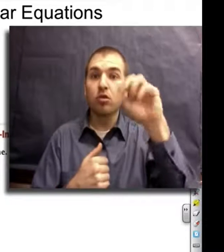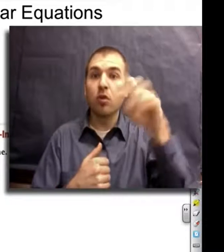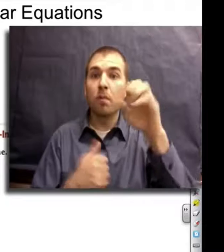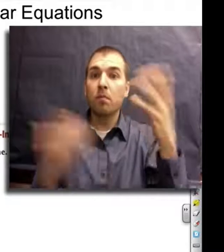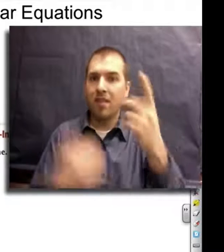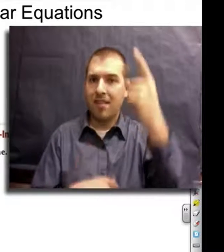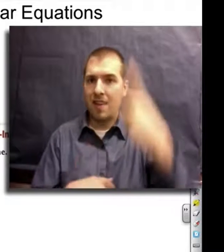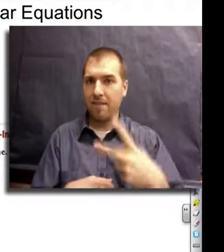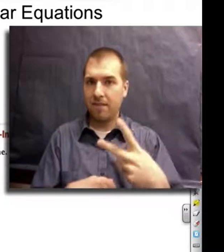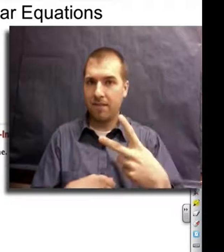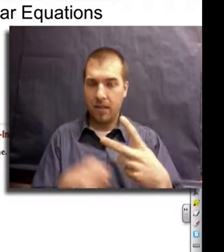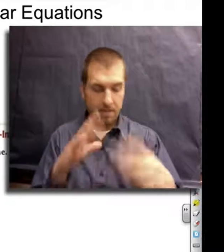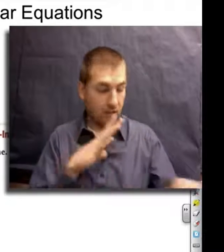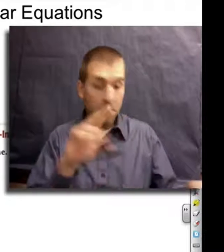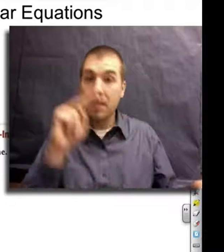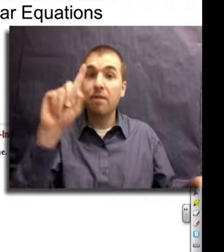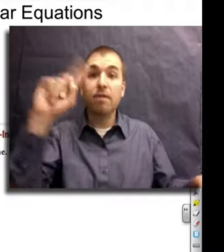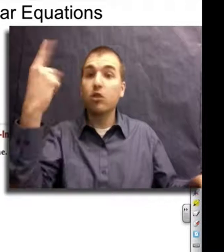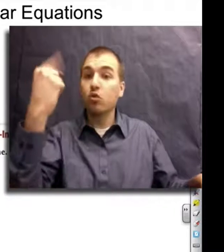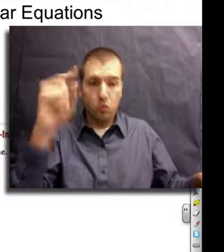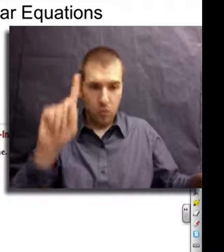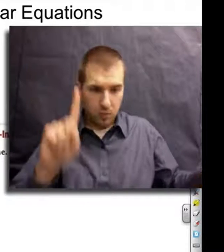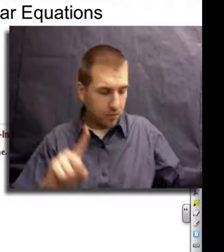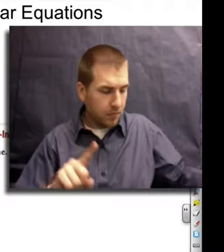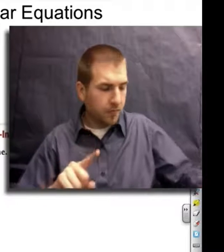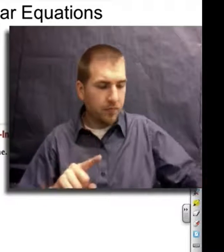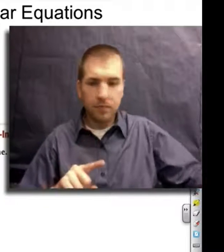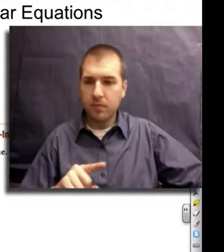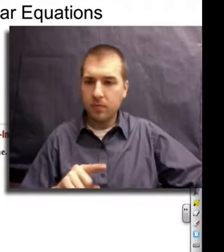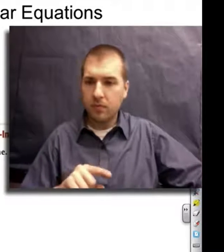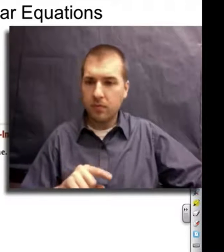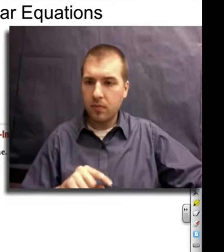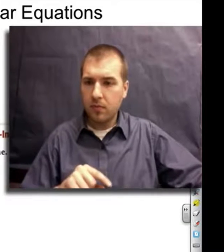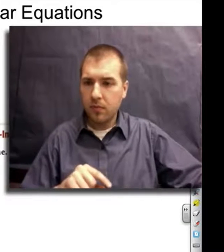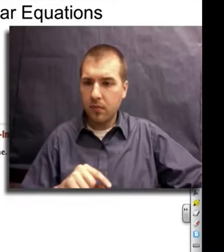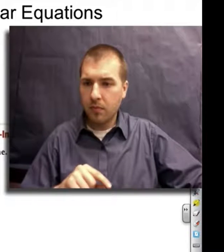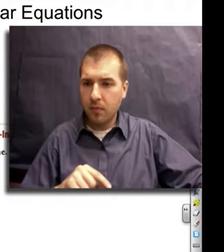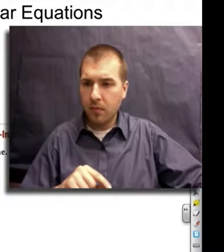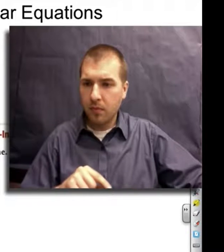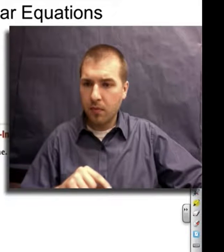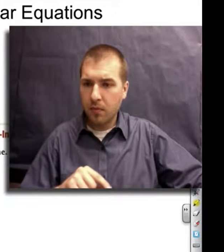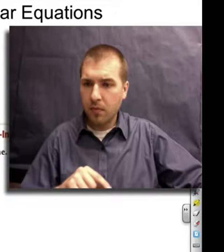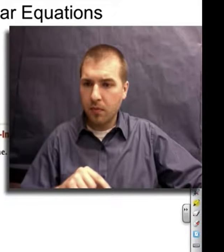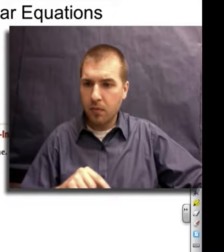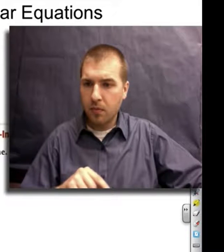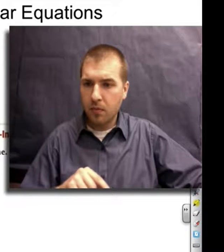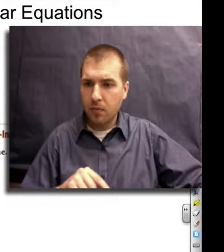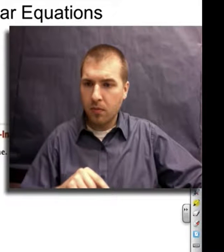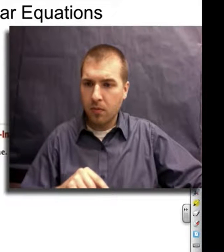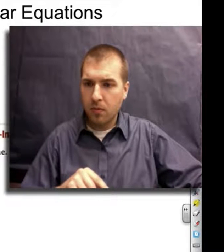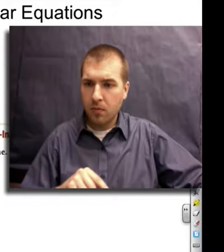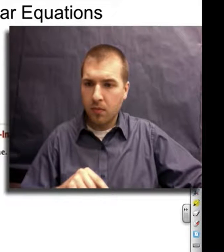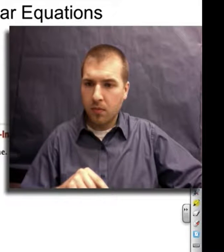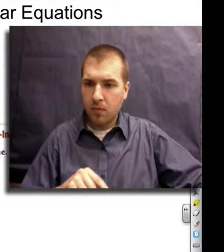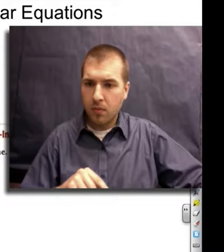So for each number, the slope is 1/2. So what do? We're going to write this down.